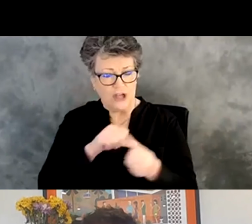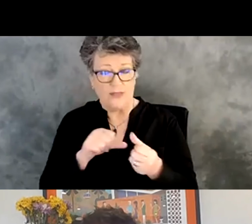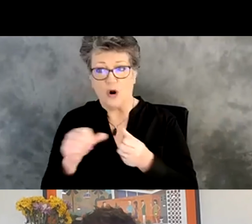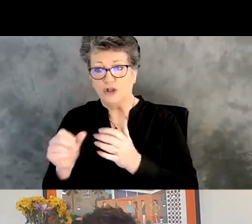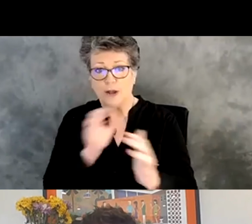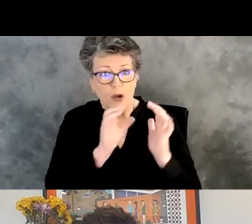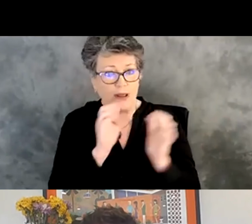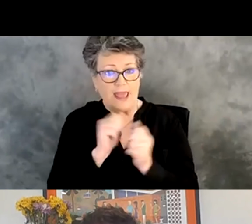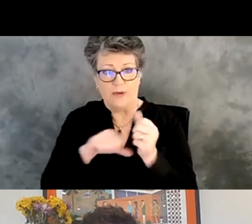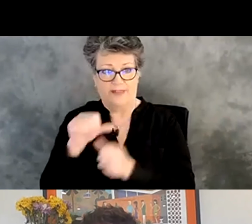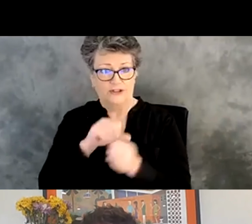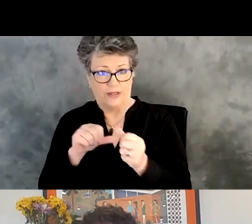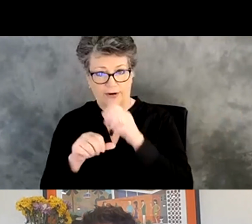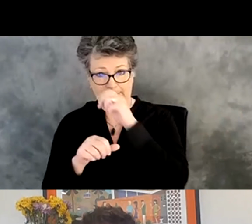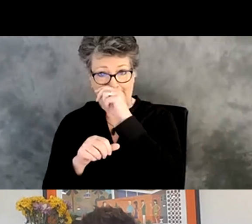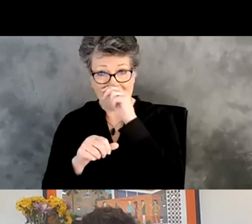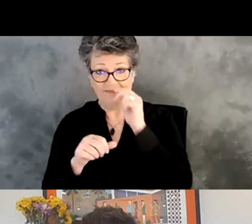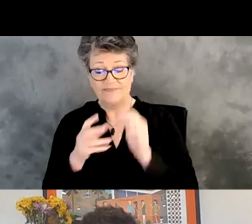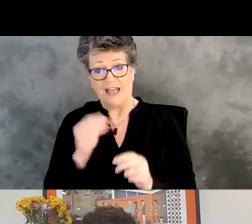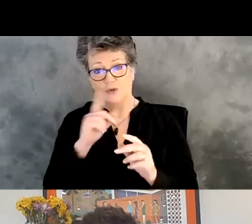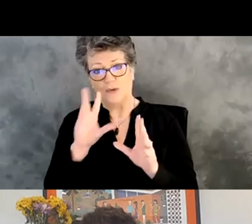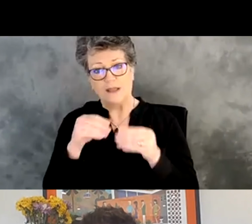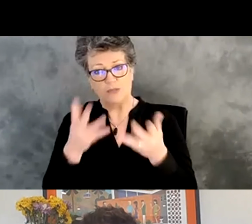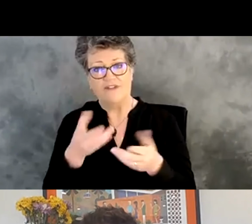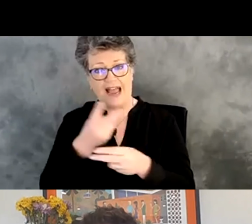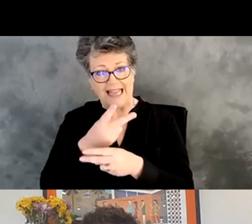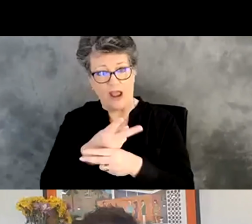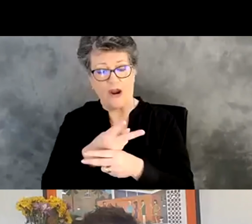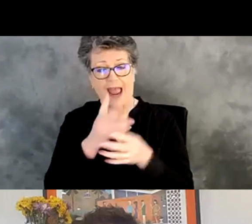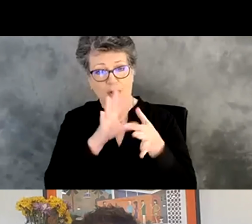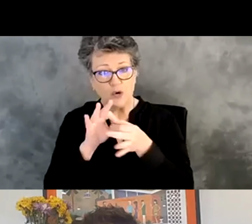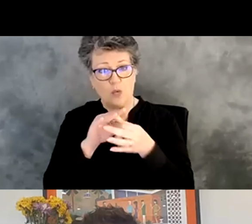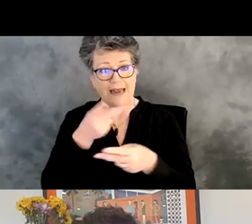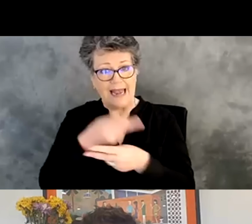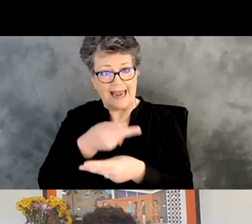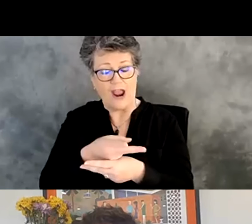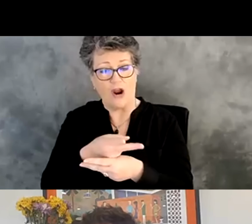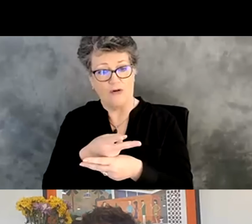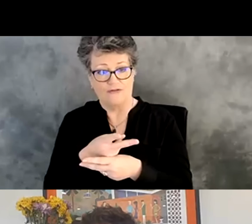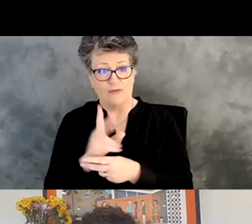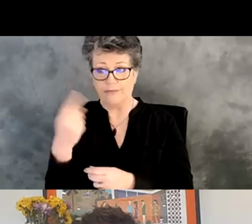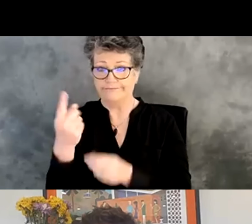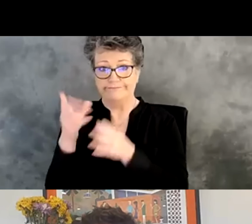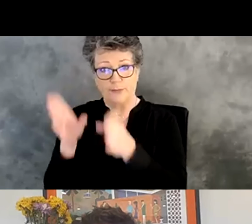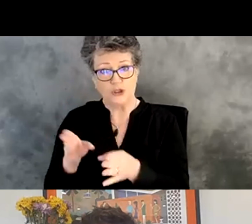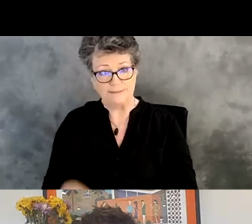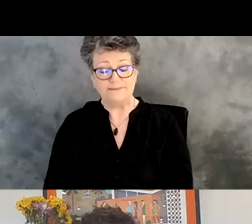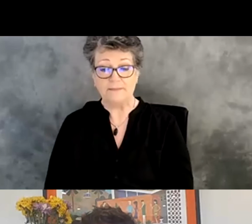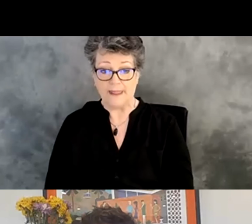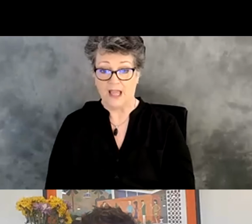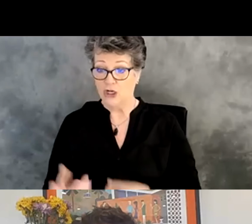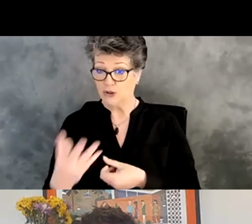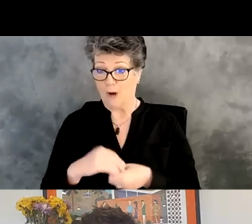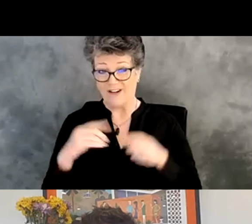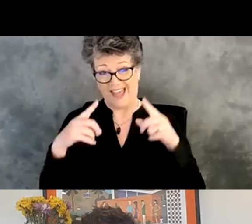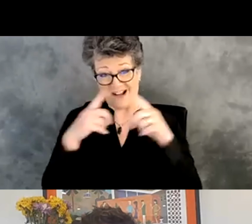communicate with each other and really provide care and coordinate care for a single individual. So part of that